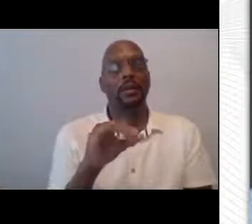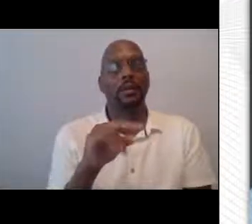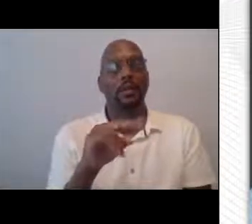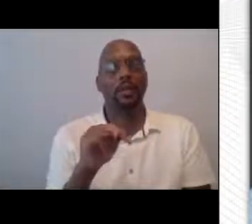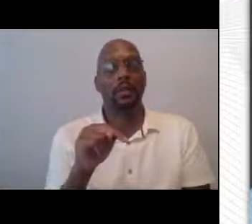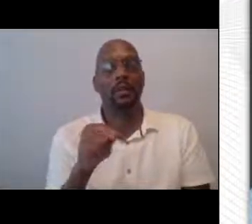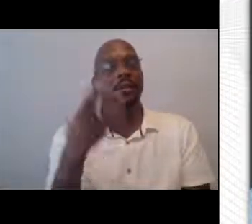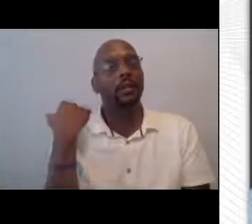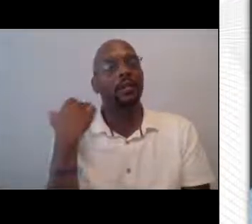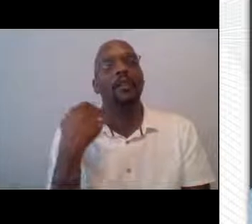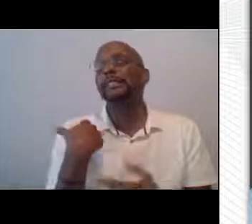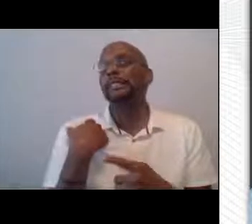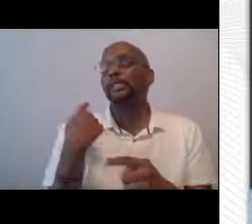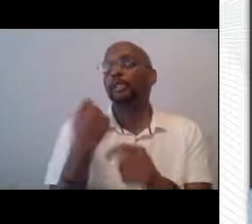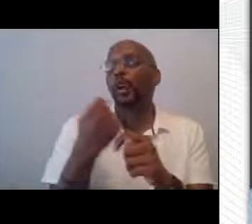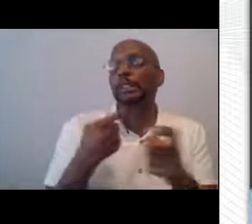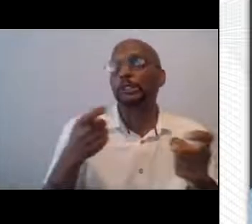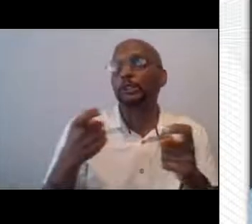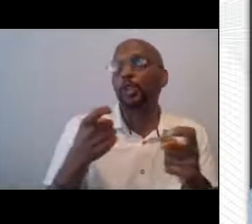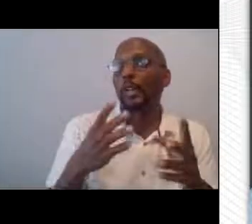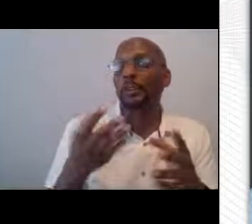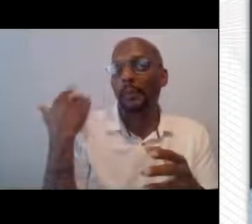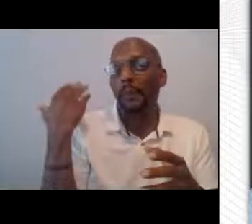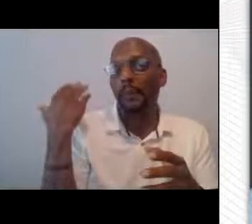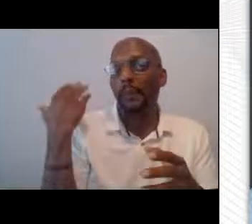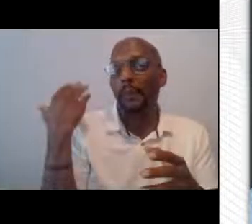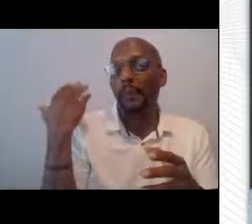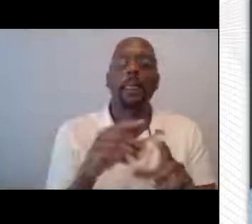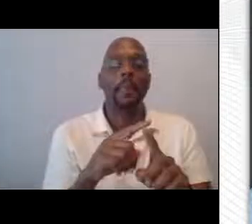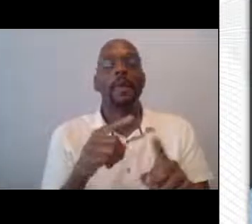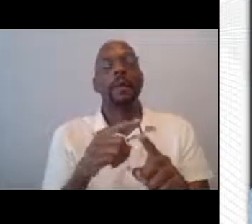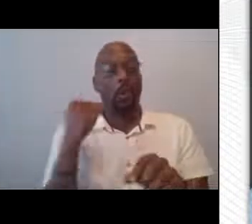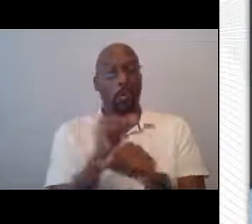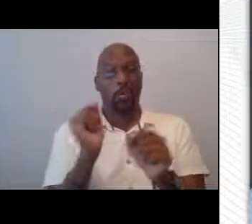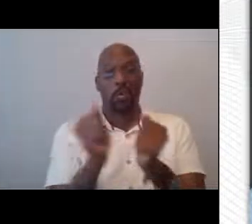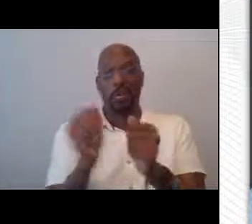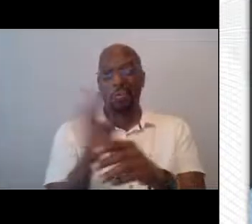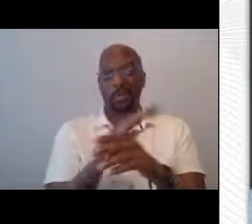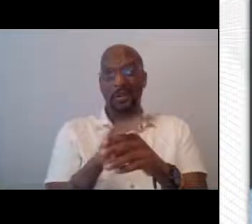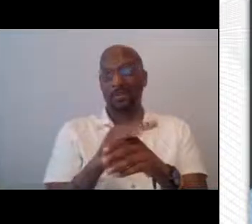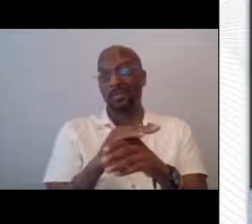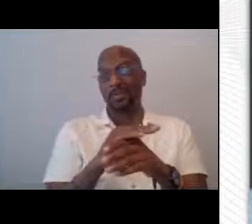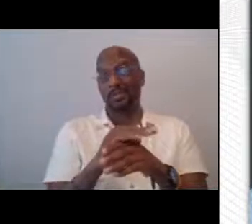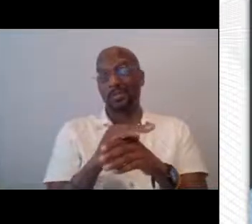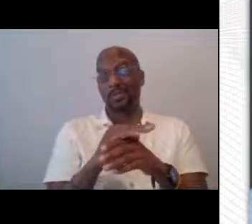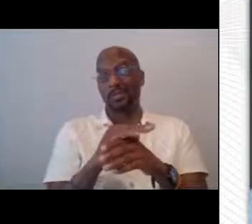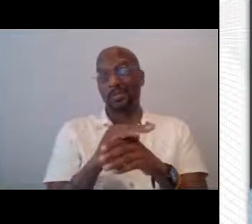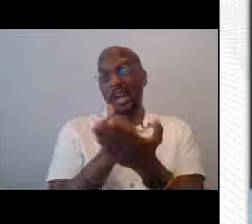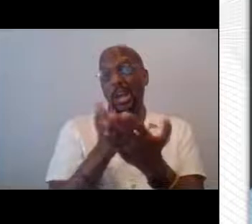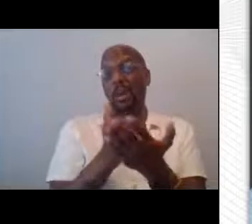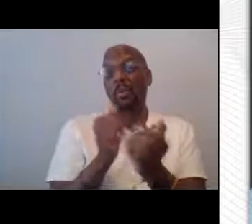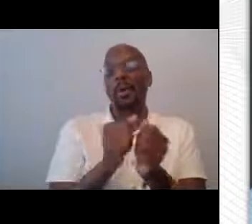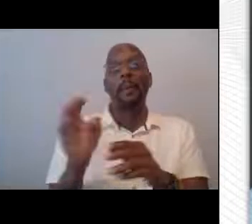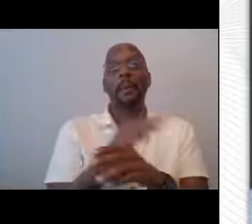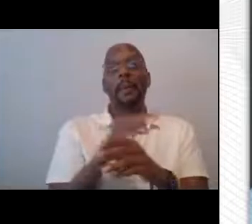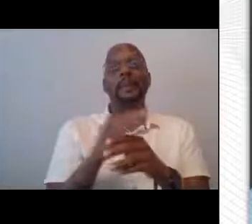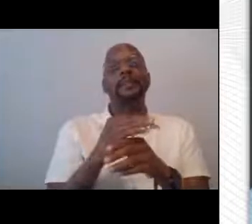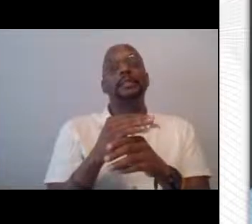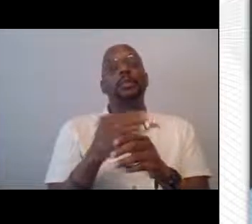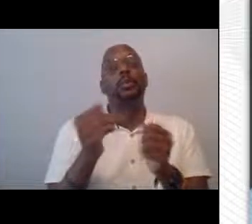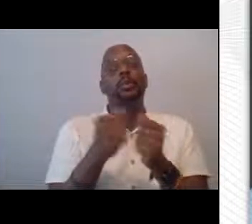at CalSTART, where he worked with businesses to advance federal and state policies supporting the widespread electrification